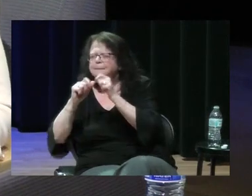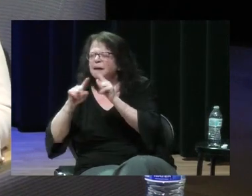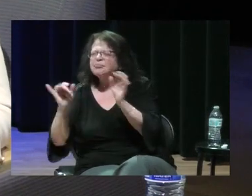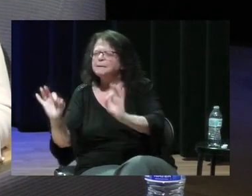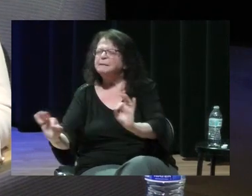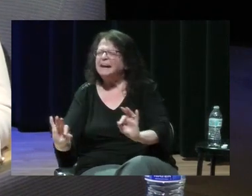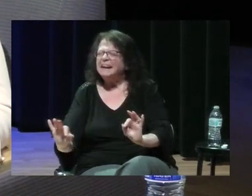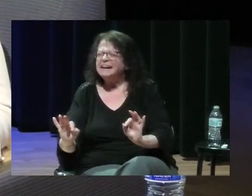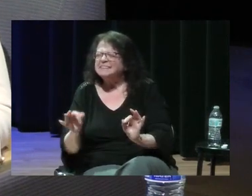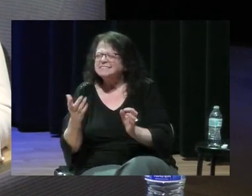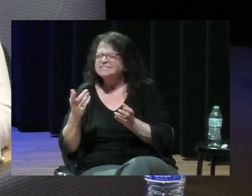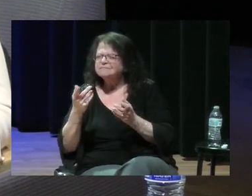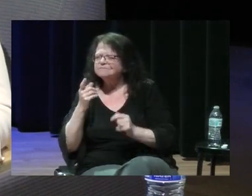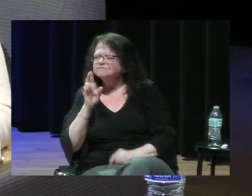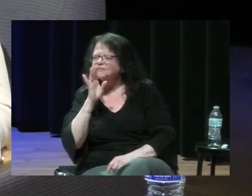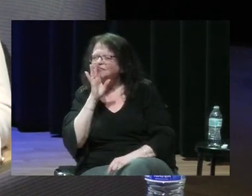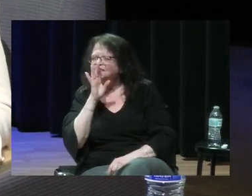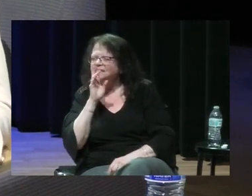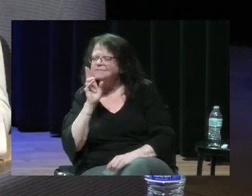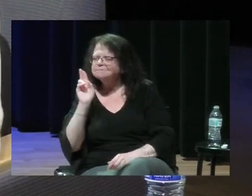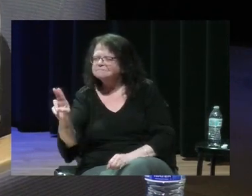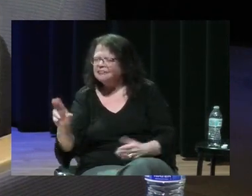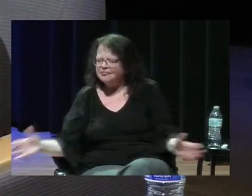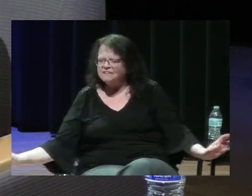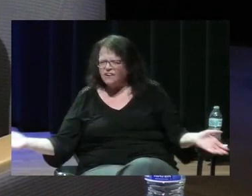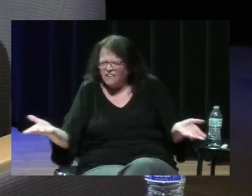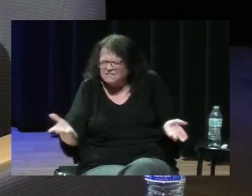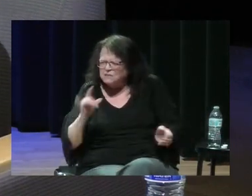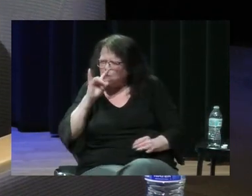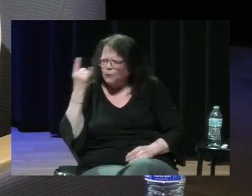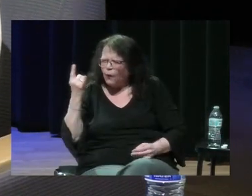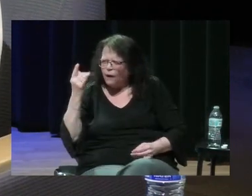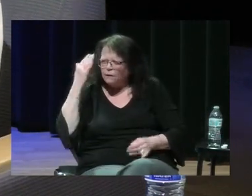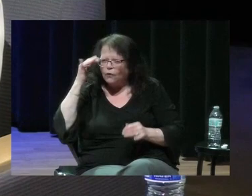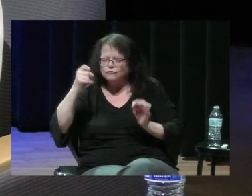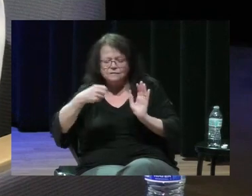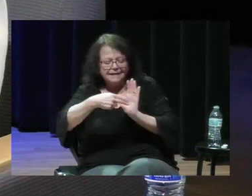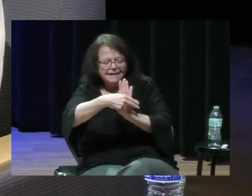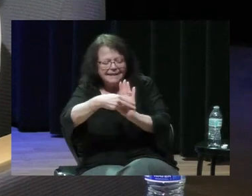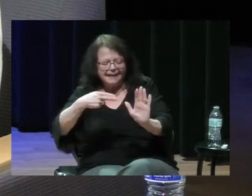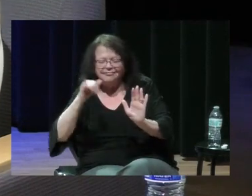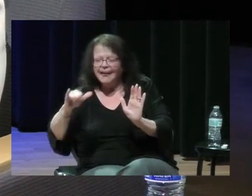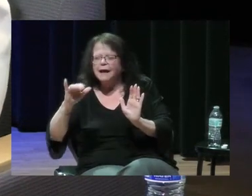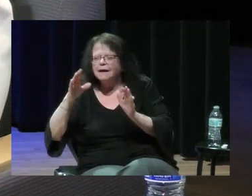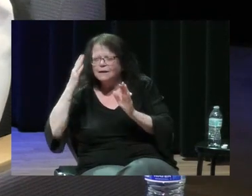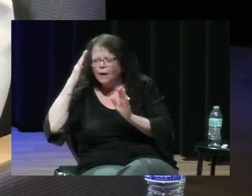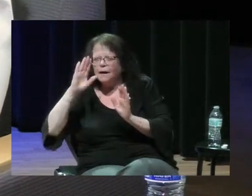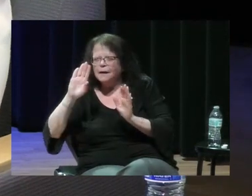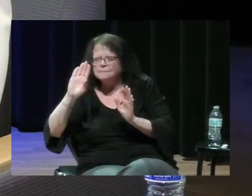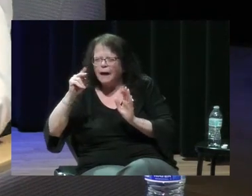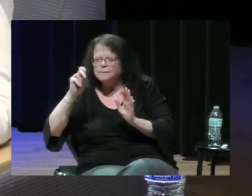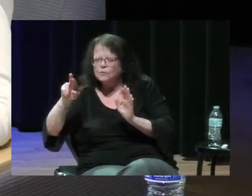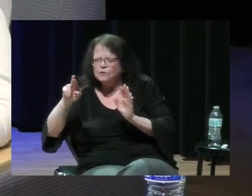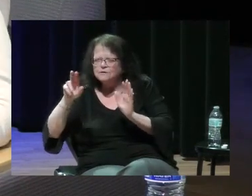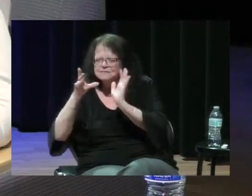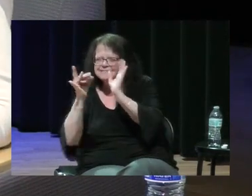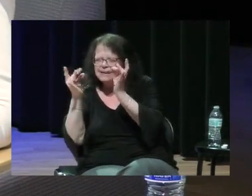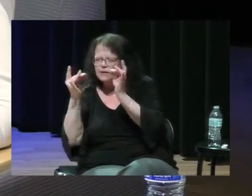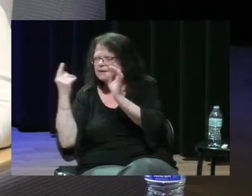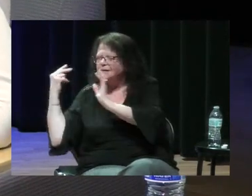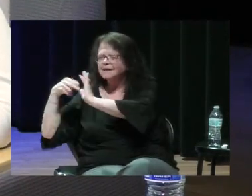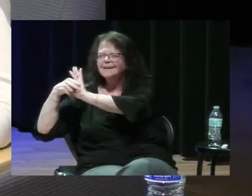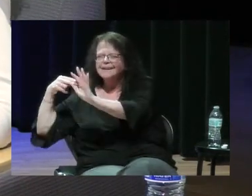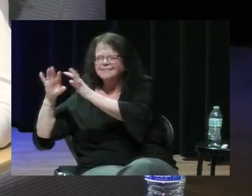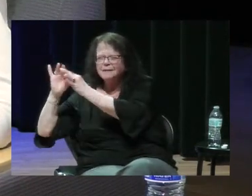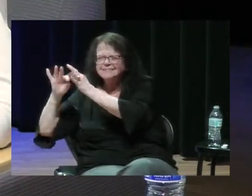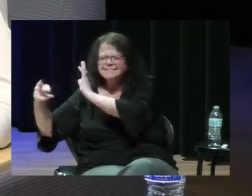somebody's bumper sticker in my text messages. If we're here to go deeper, then let's go deeper. I call that kindness shaming. That's what I